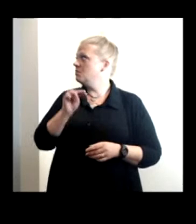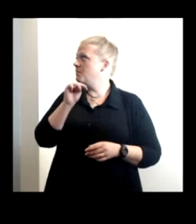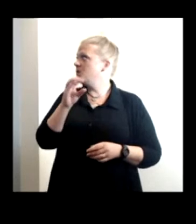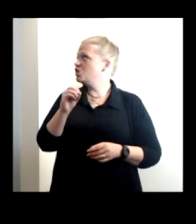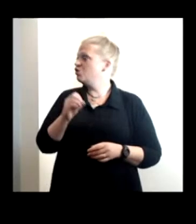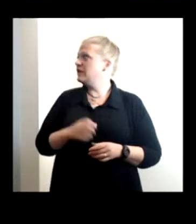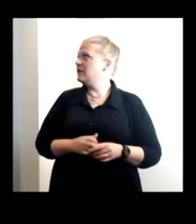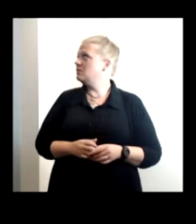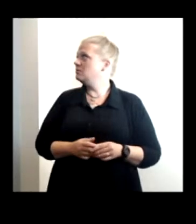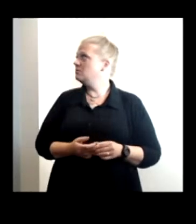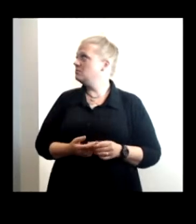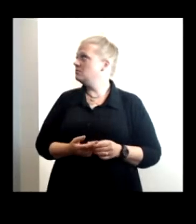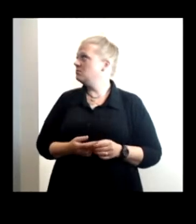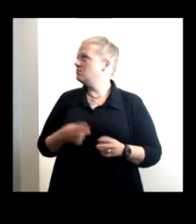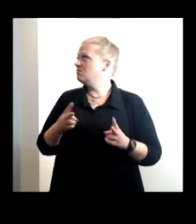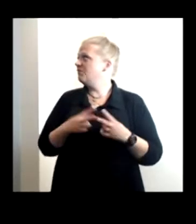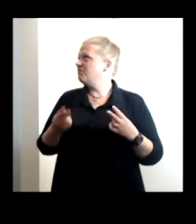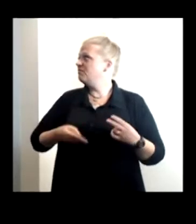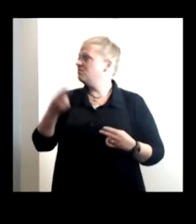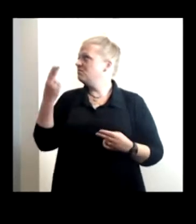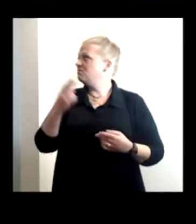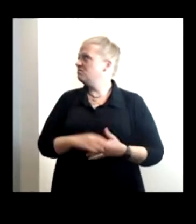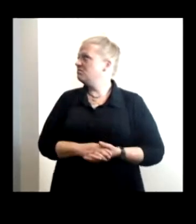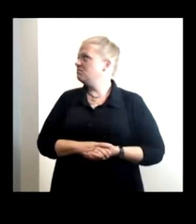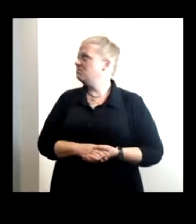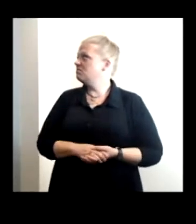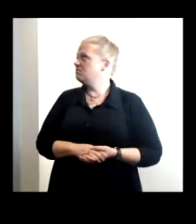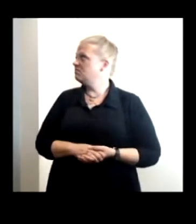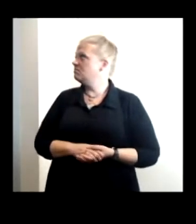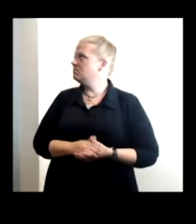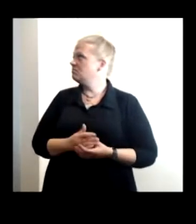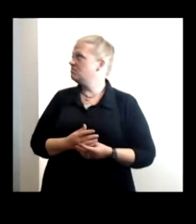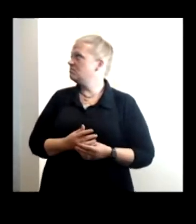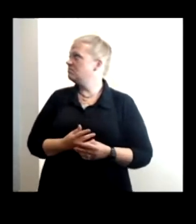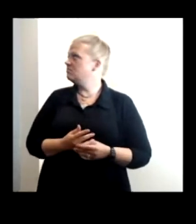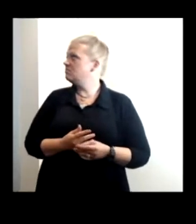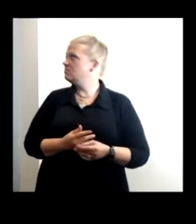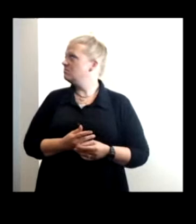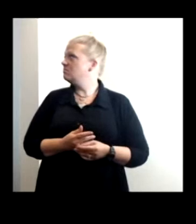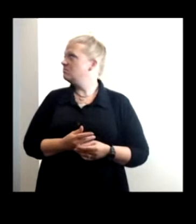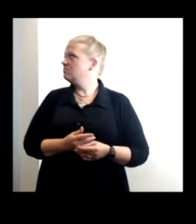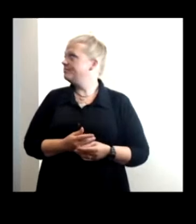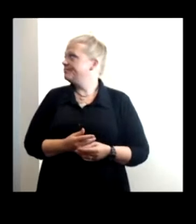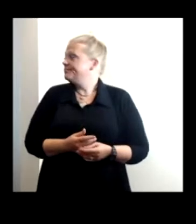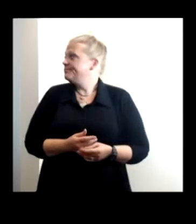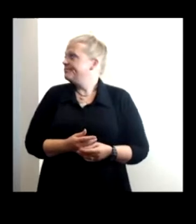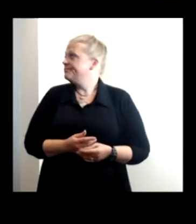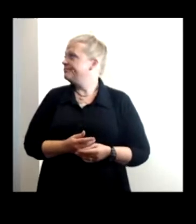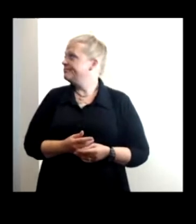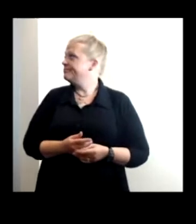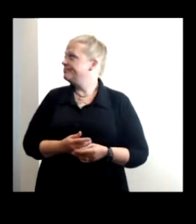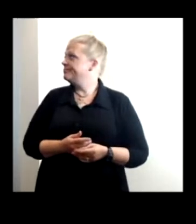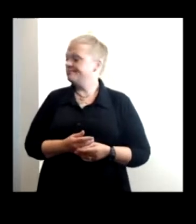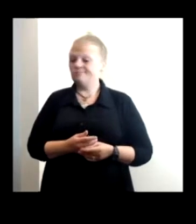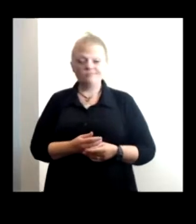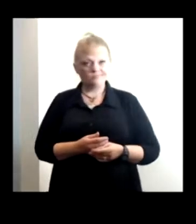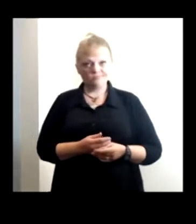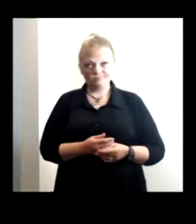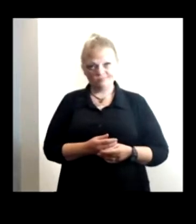Missouri, very high except for 1 county. So